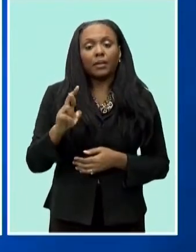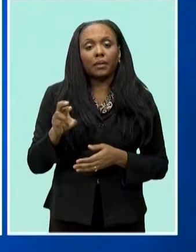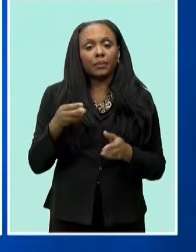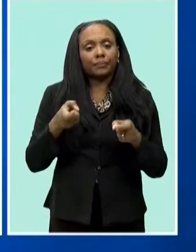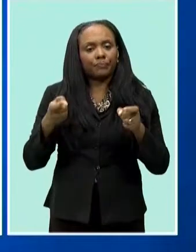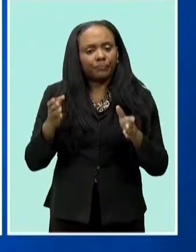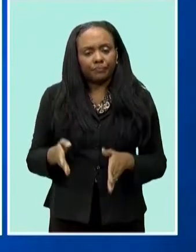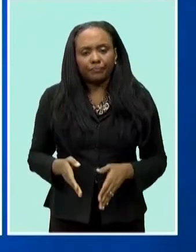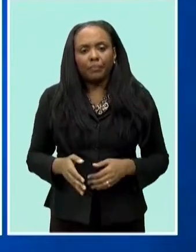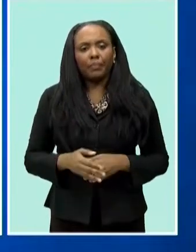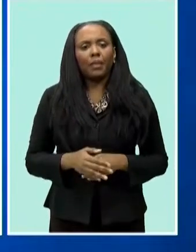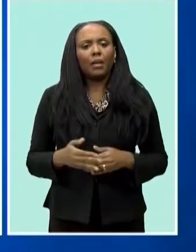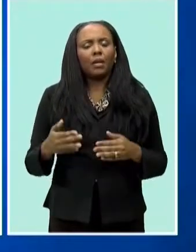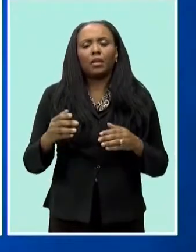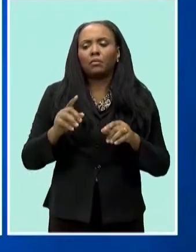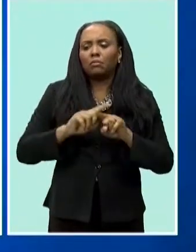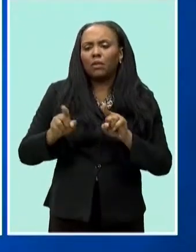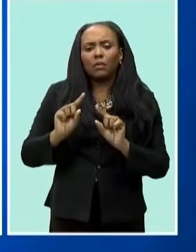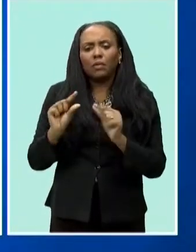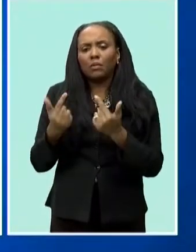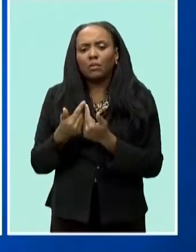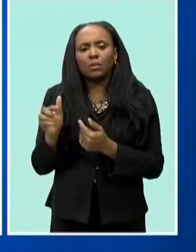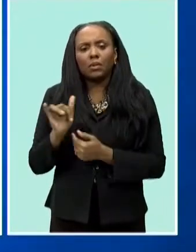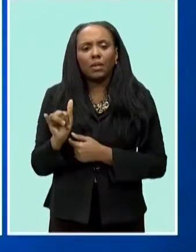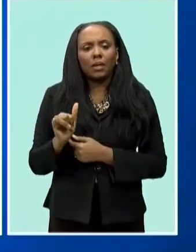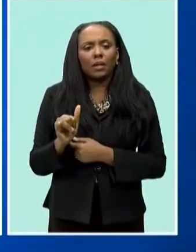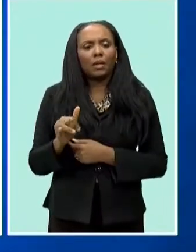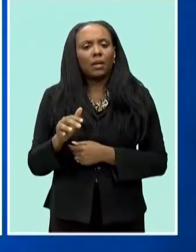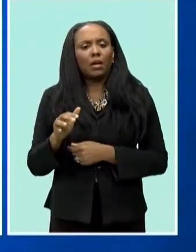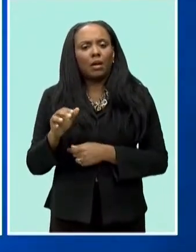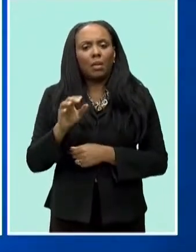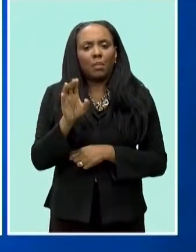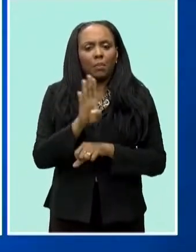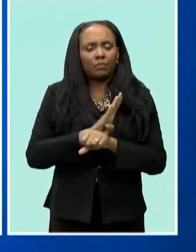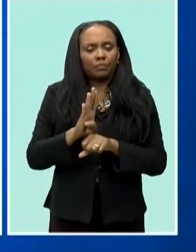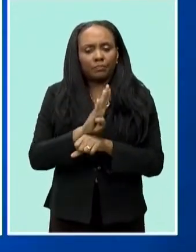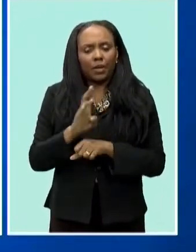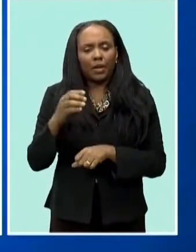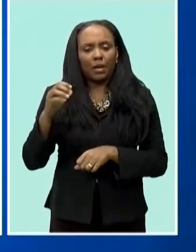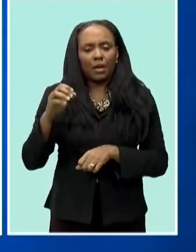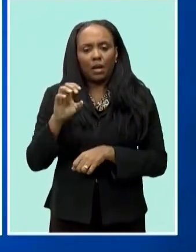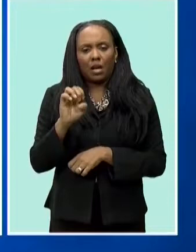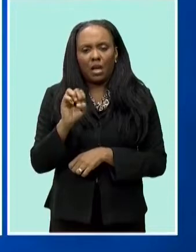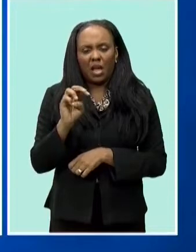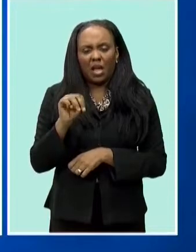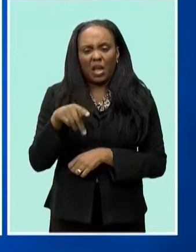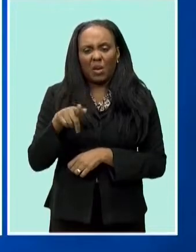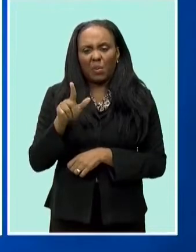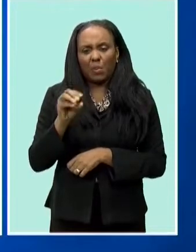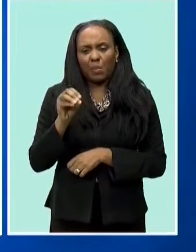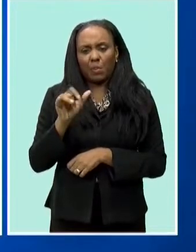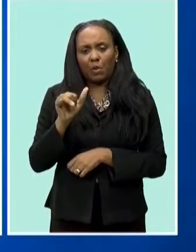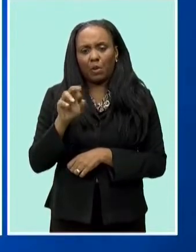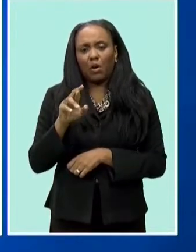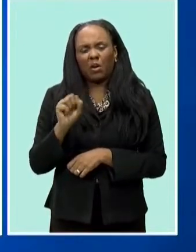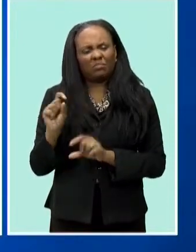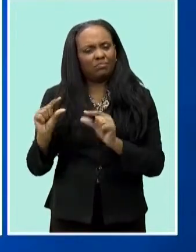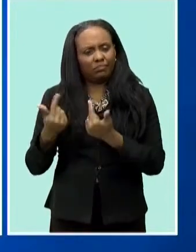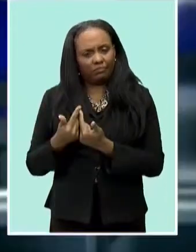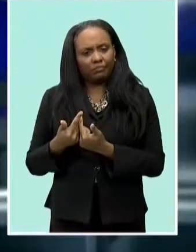Barbados Employers Confederation can also be utilized. He says they also have another very knowledgeable resource available to